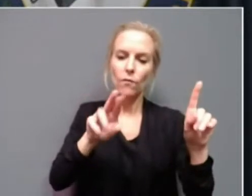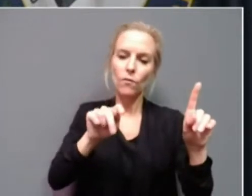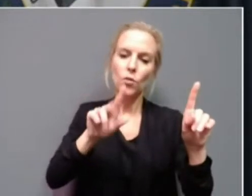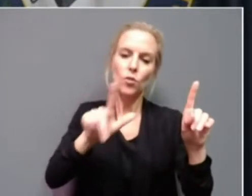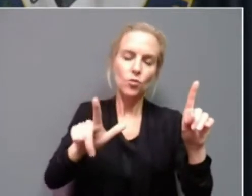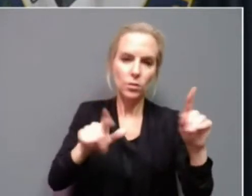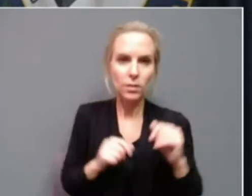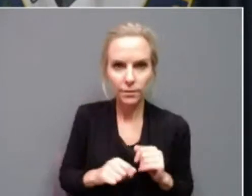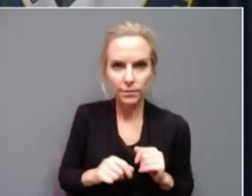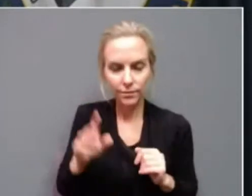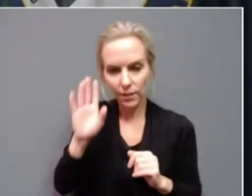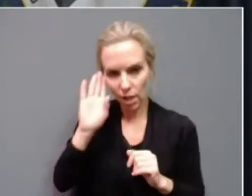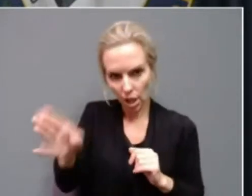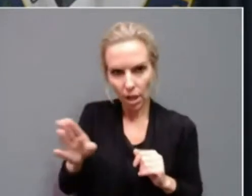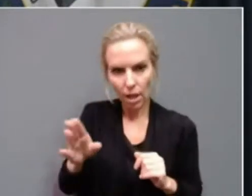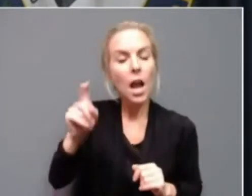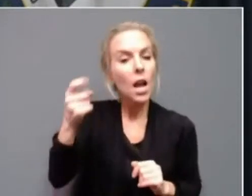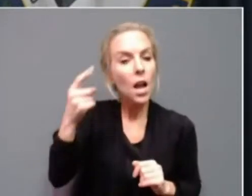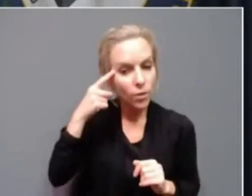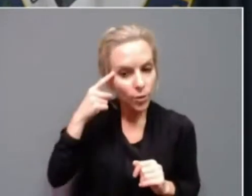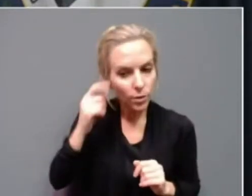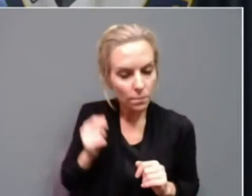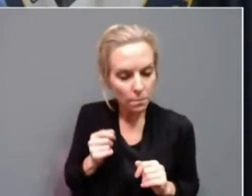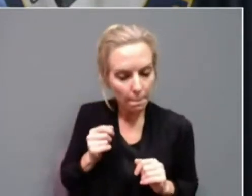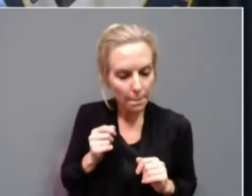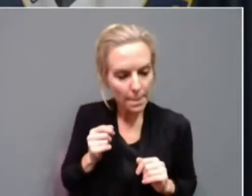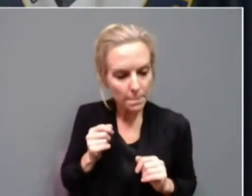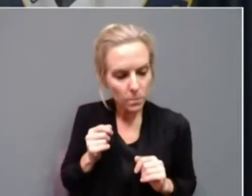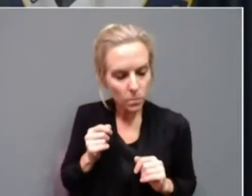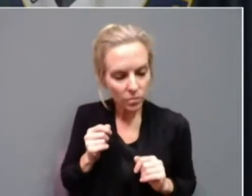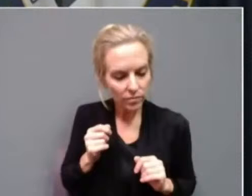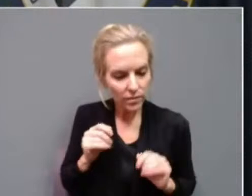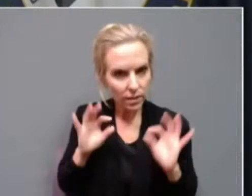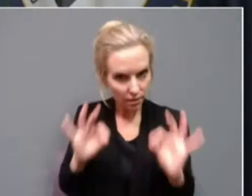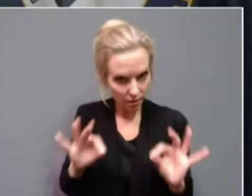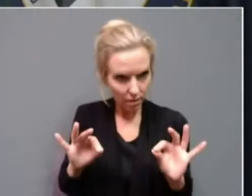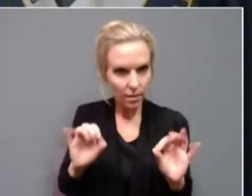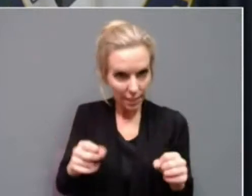All right, Governor. Okay, Governor, got me?